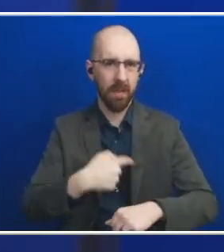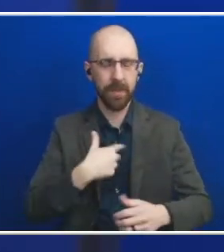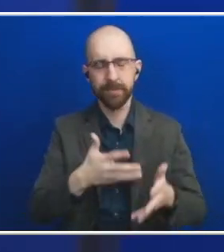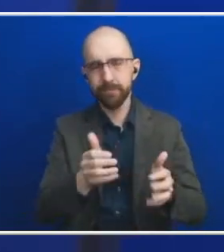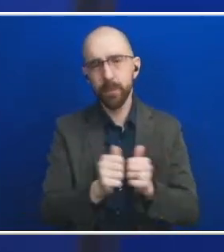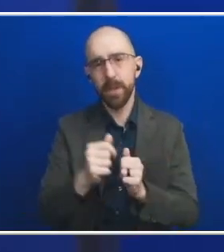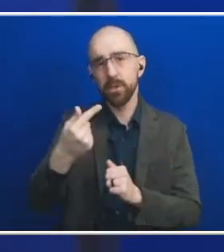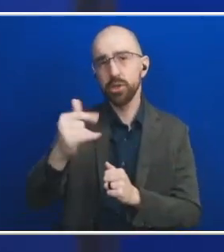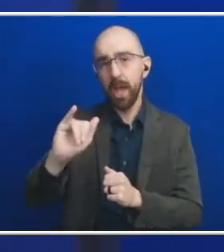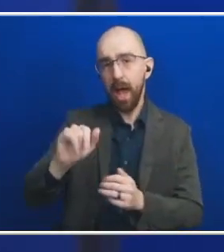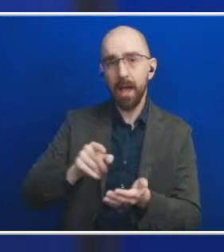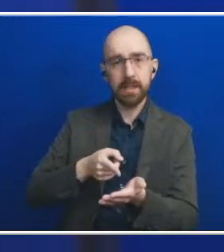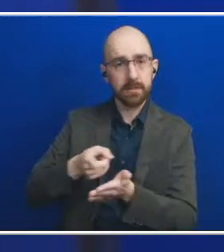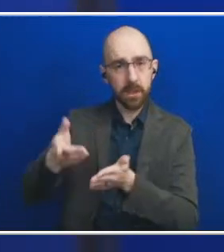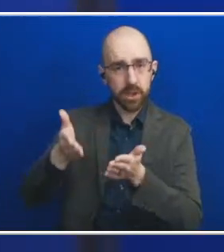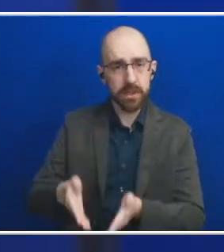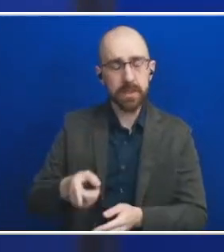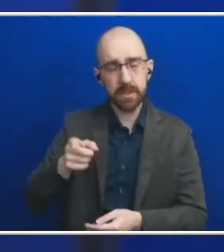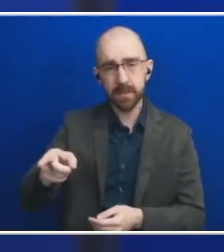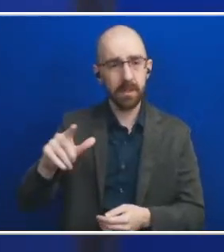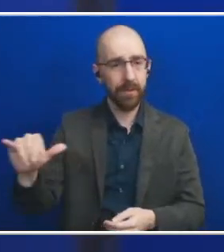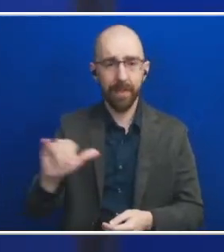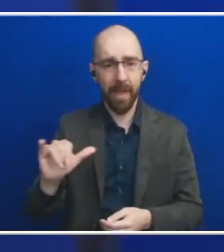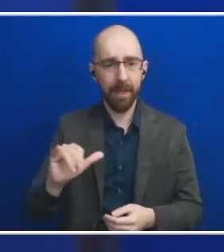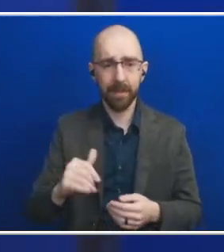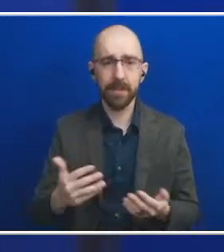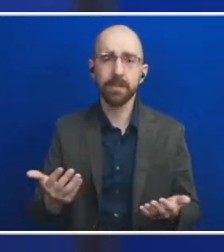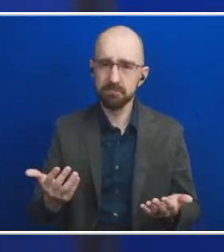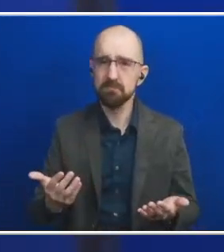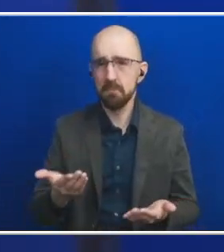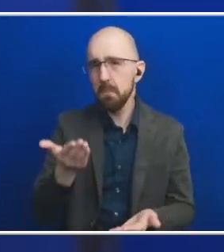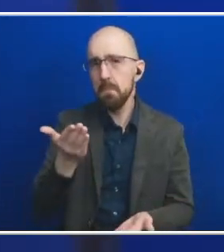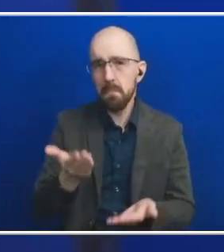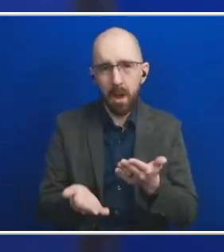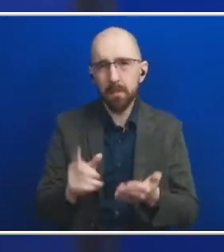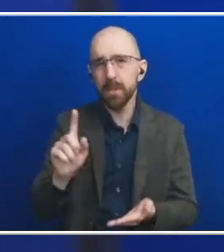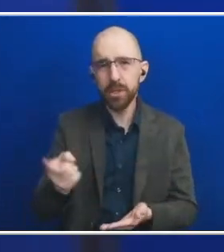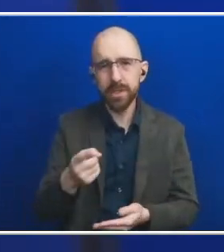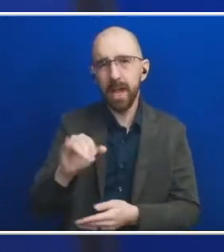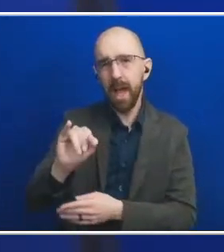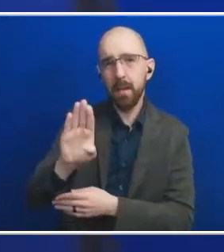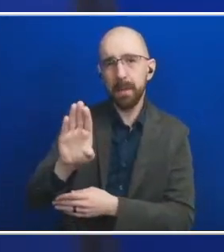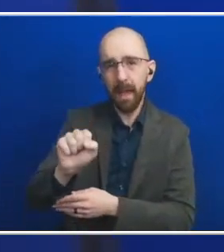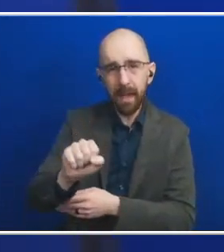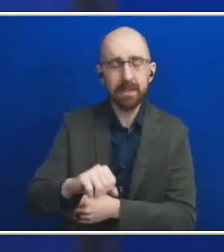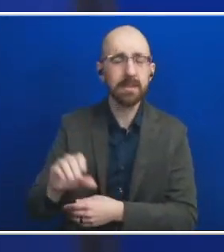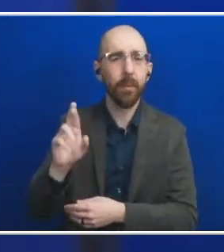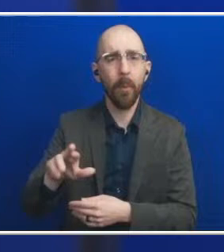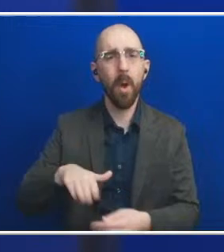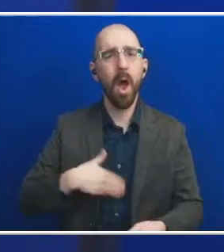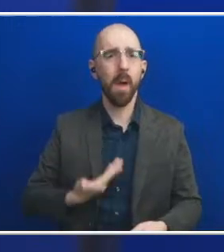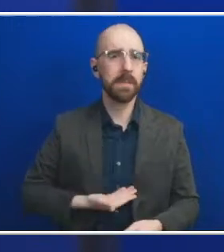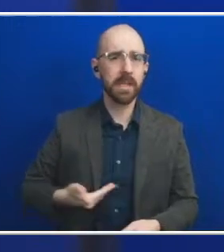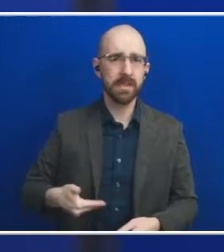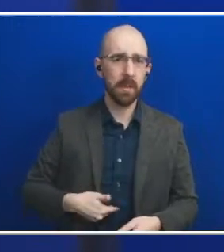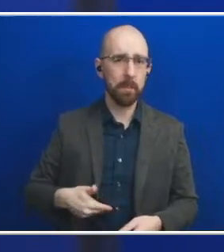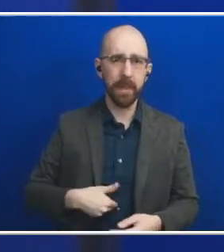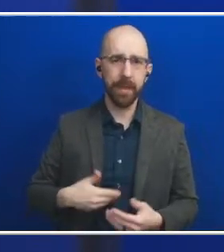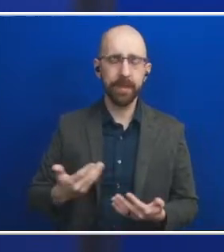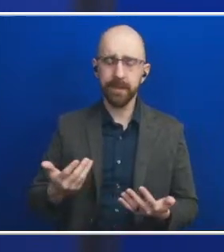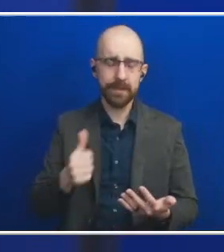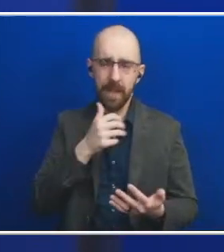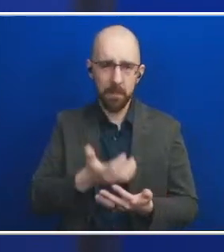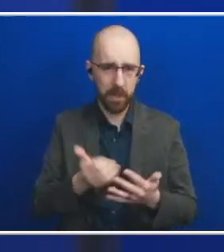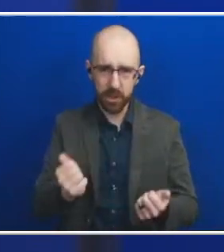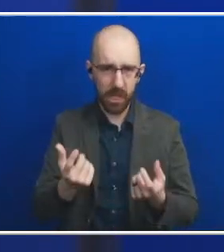just were like, you know, it's probably just IBS or it's just an upset stomach. You know, there's not much you can do about it. So they gave me